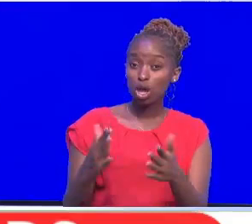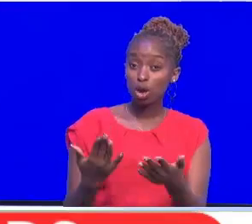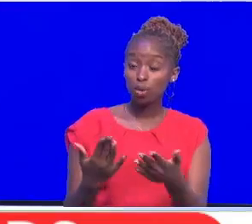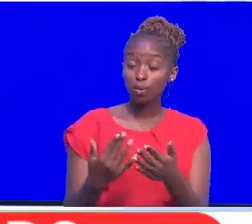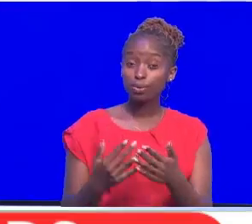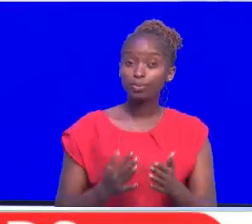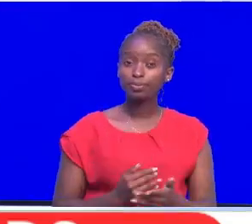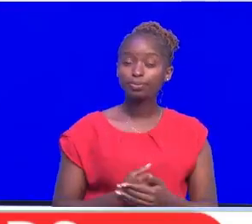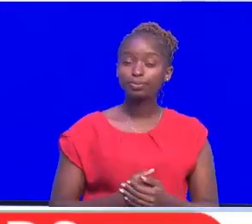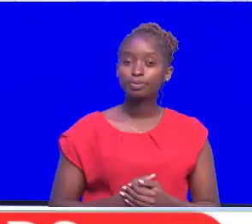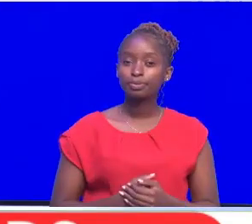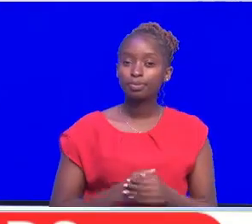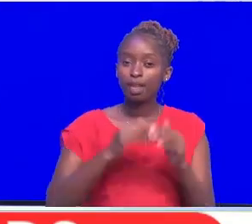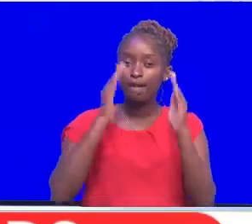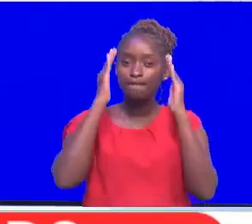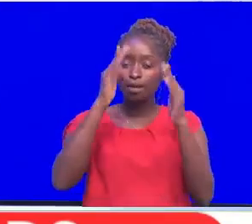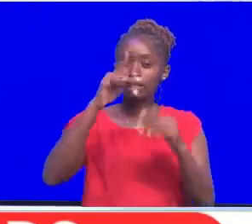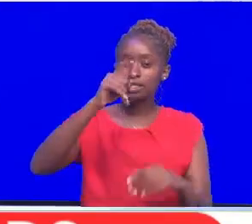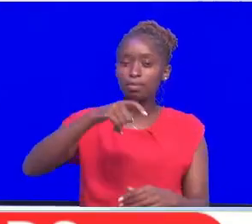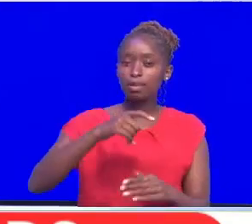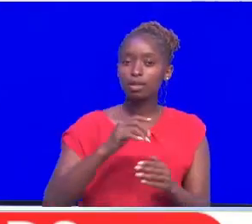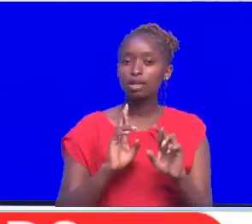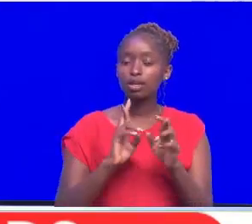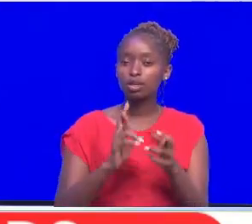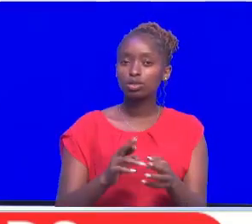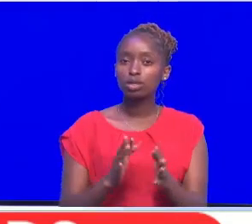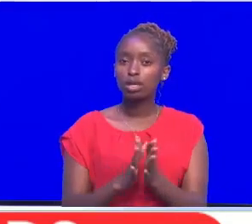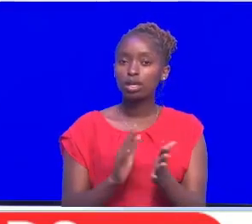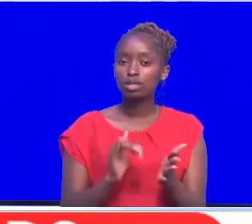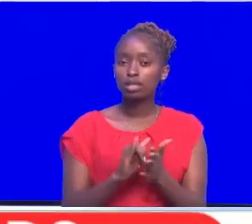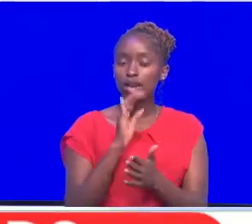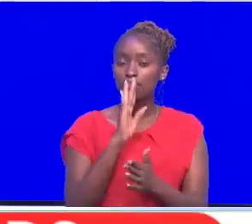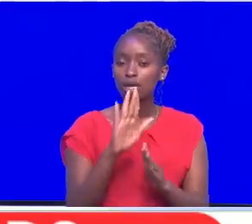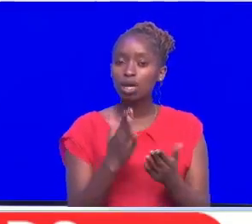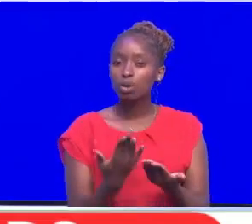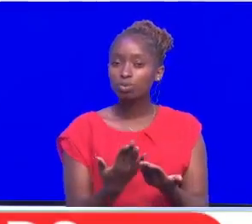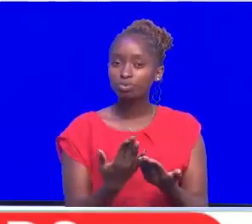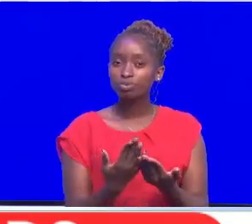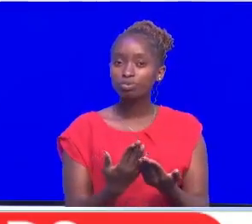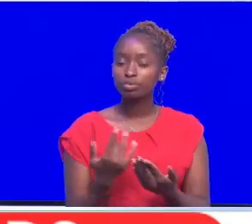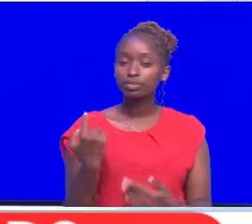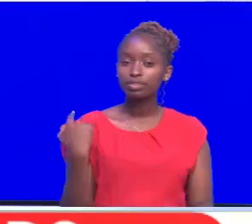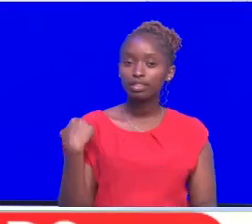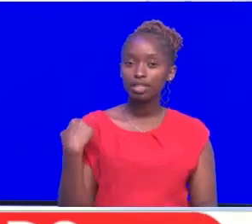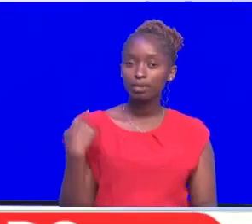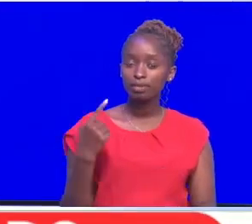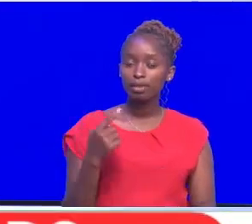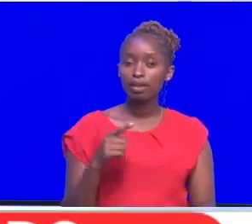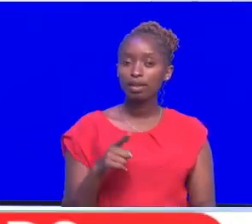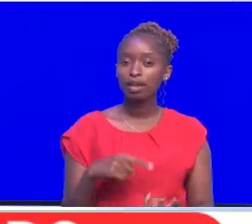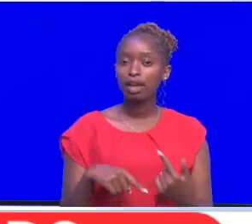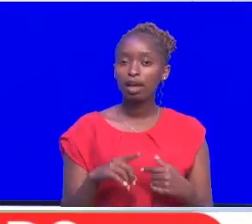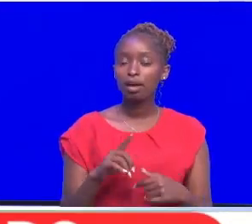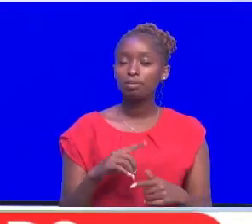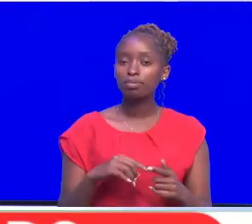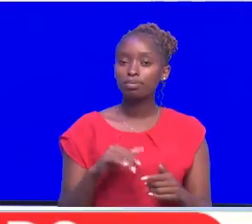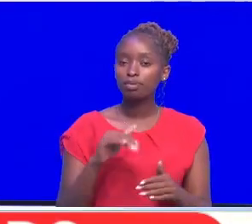We must be focused on results. And the results will be the numbers to come down.